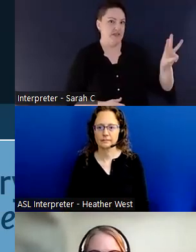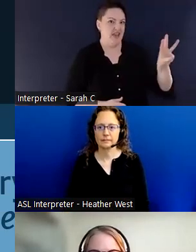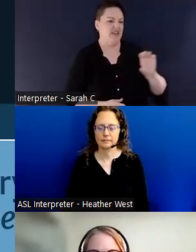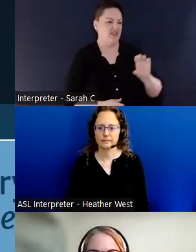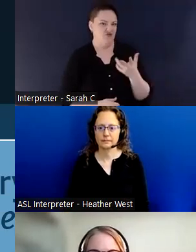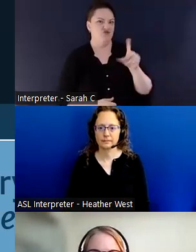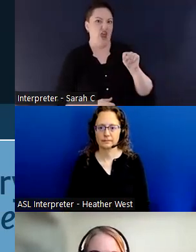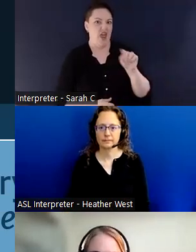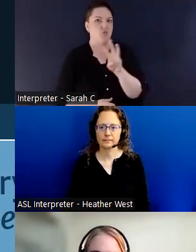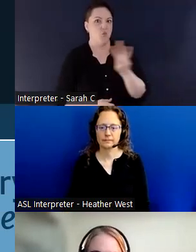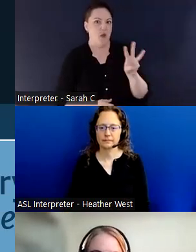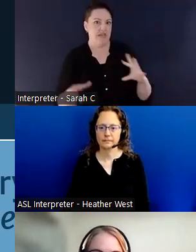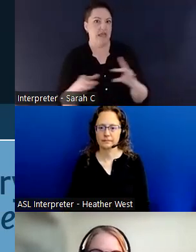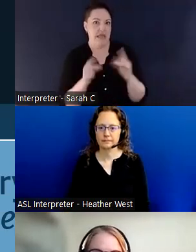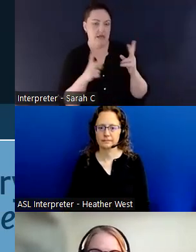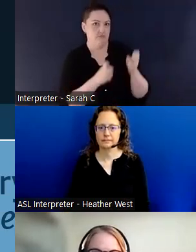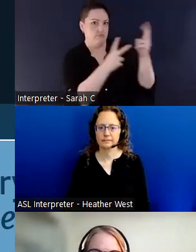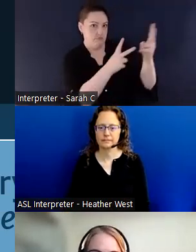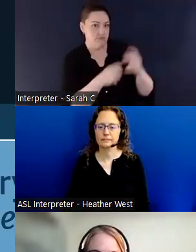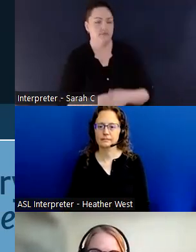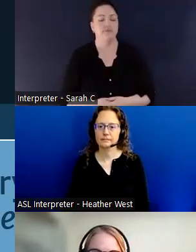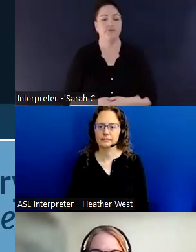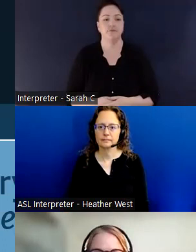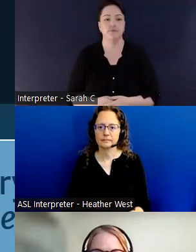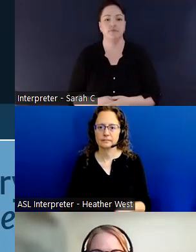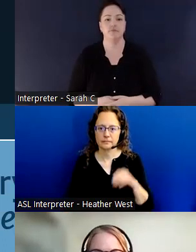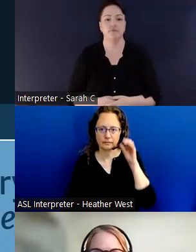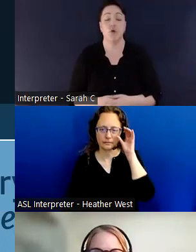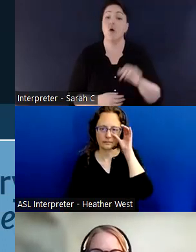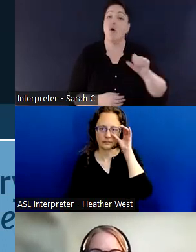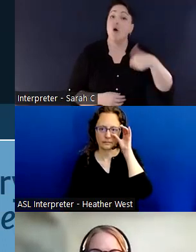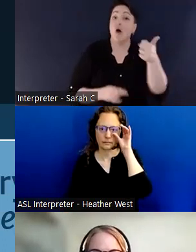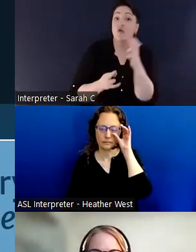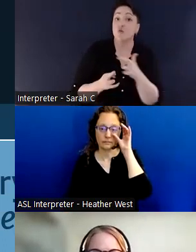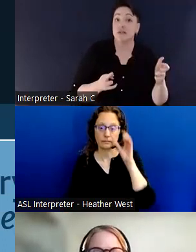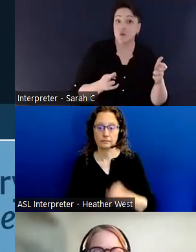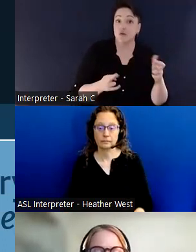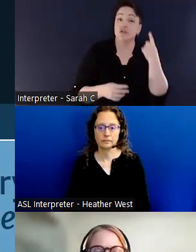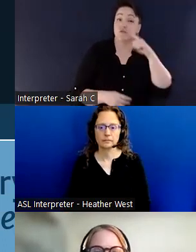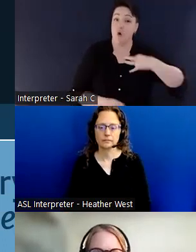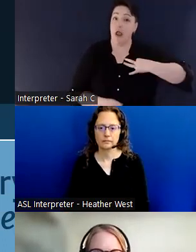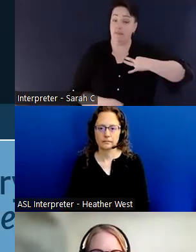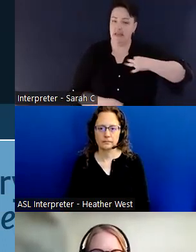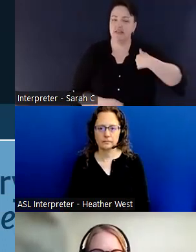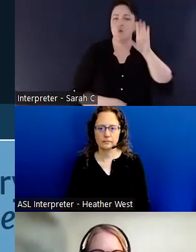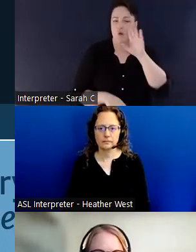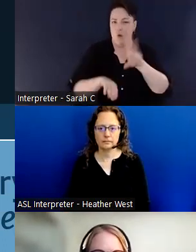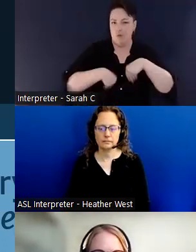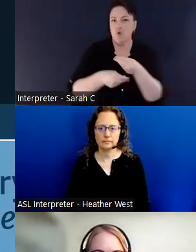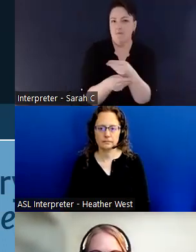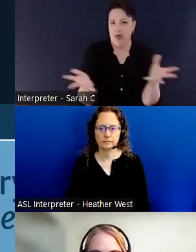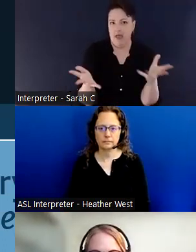chat. And we will also be providing additional resources to applicants as we get closer to releasing this